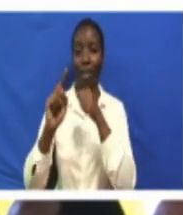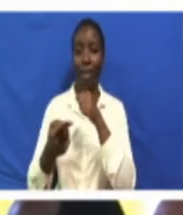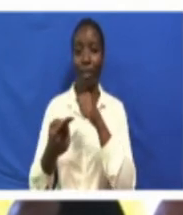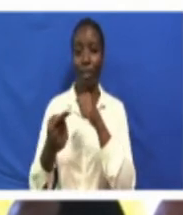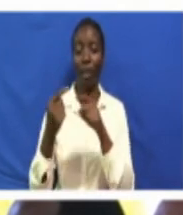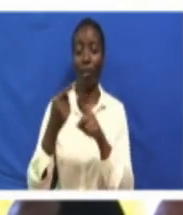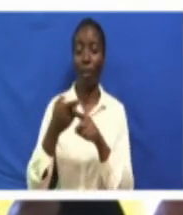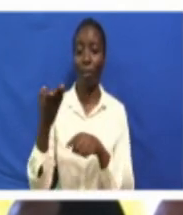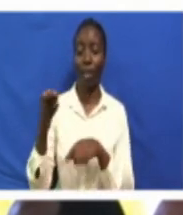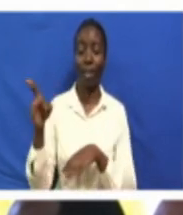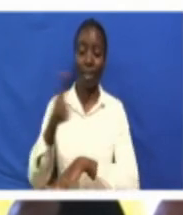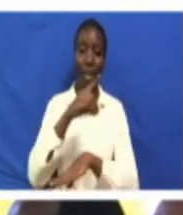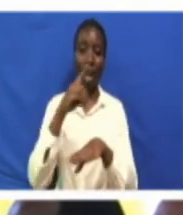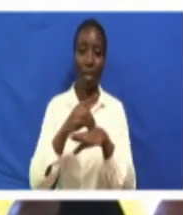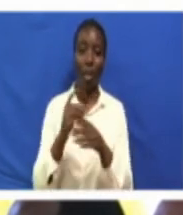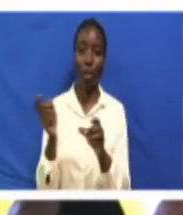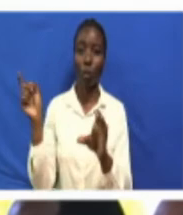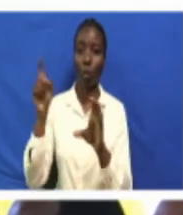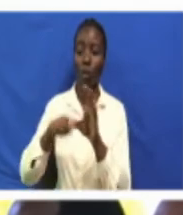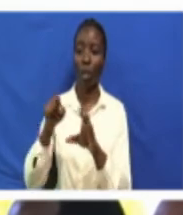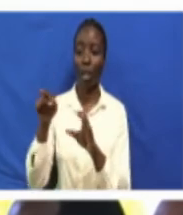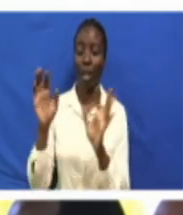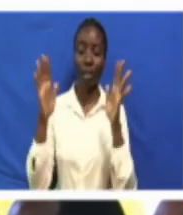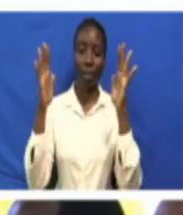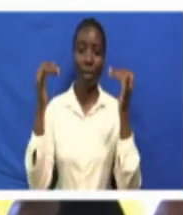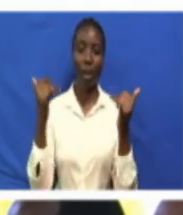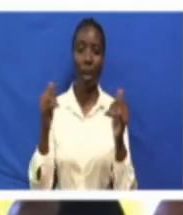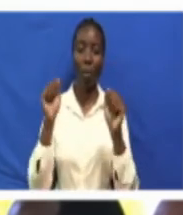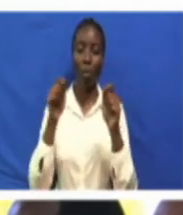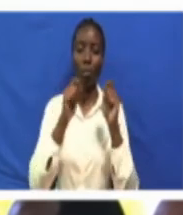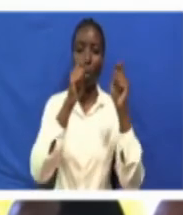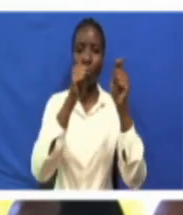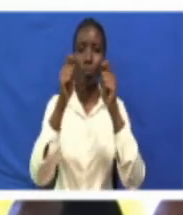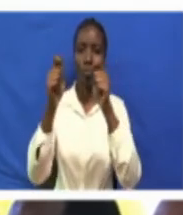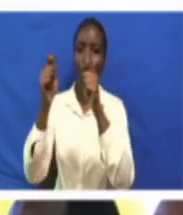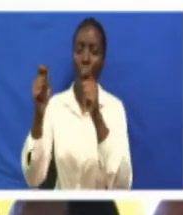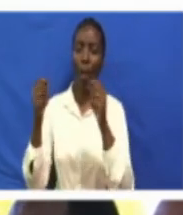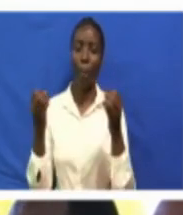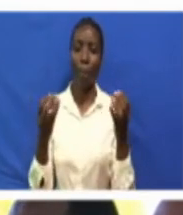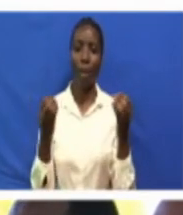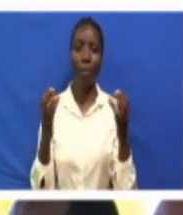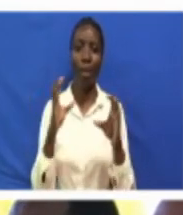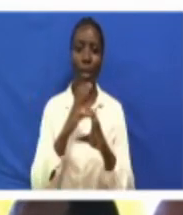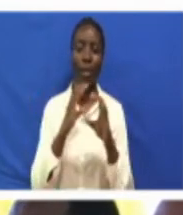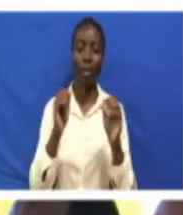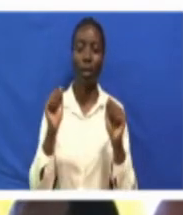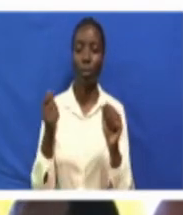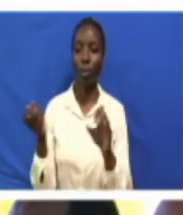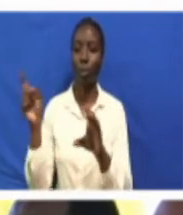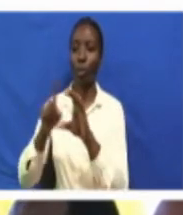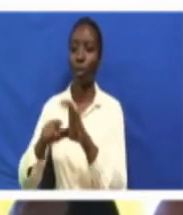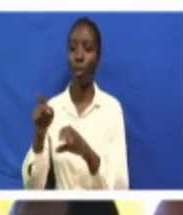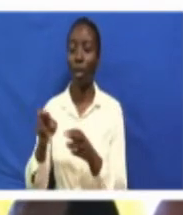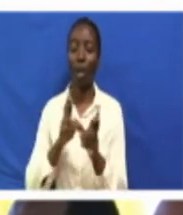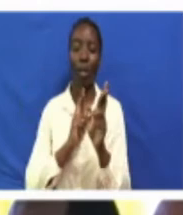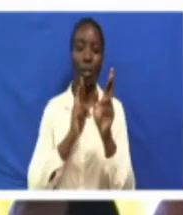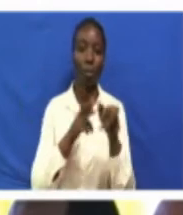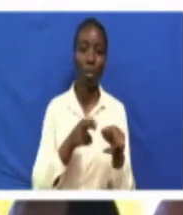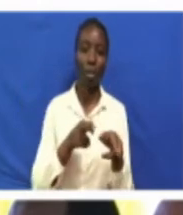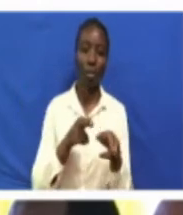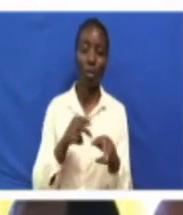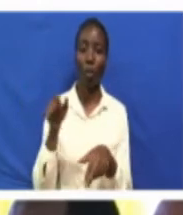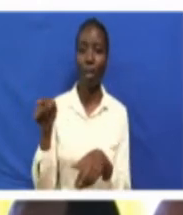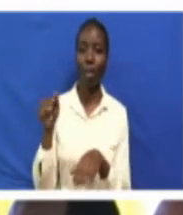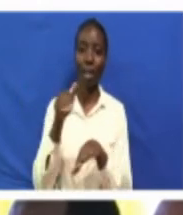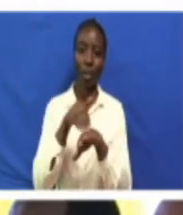attack these celebrations let us mobilize as many Christians as possible to attend responding to the call